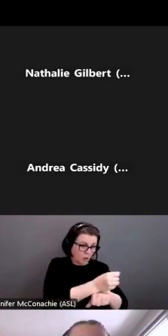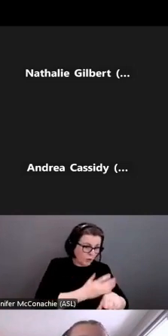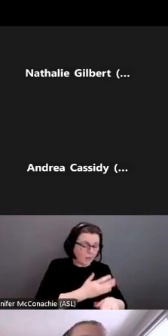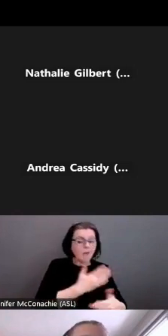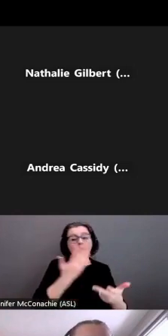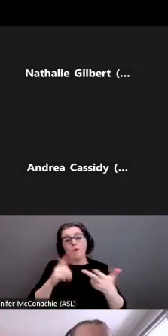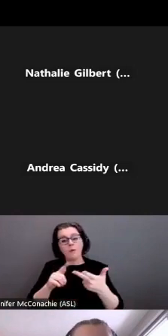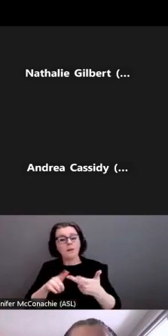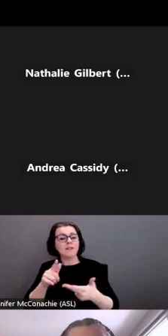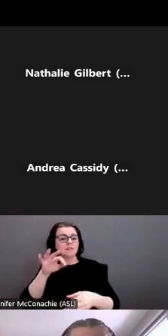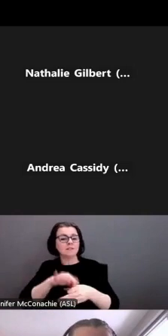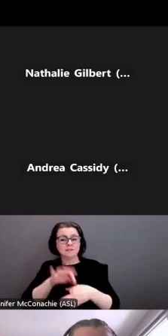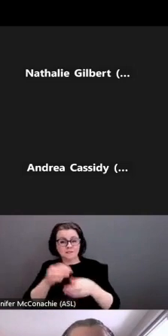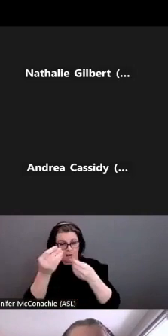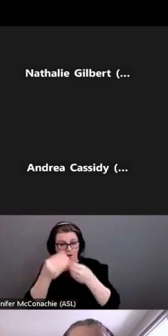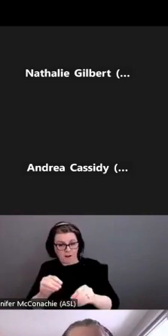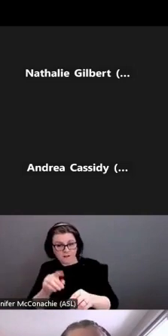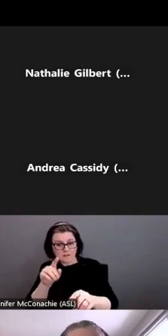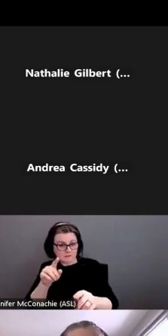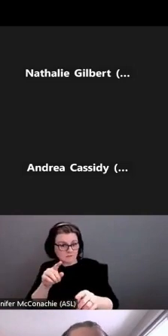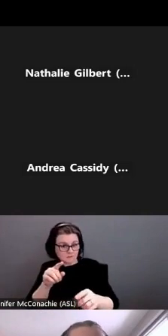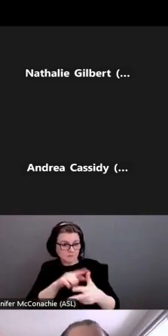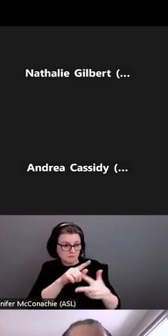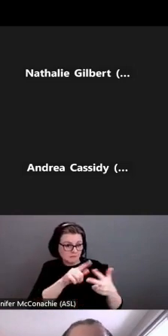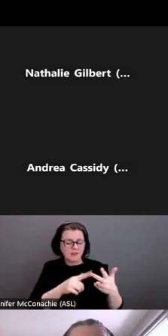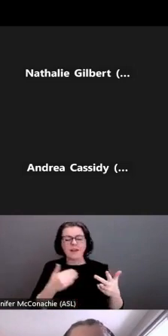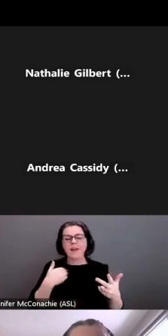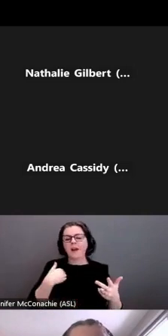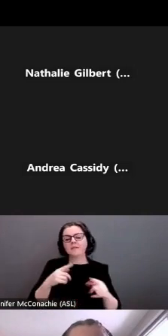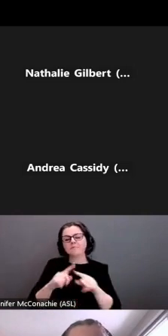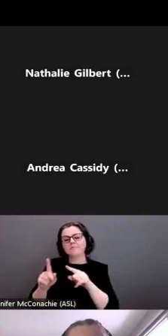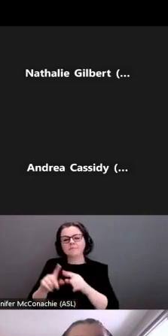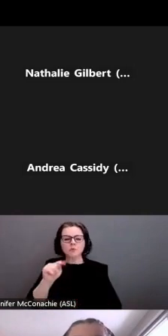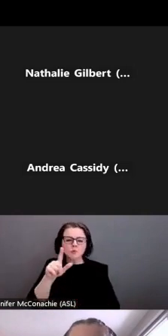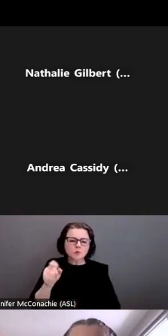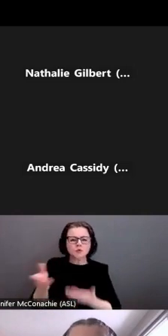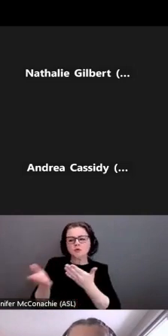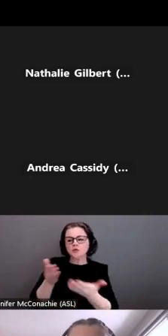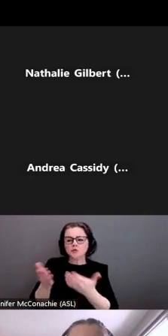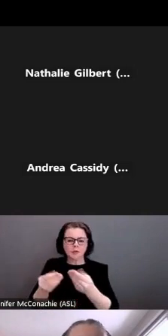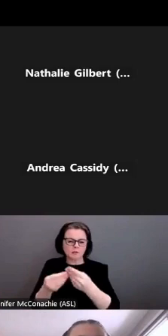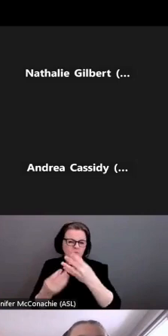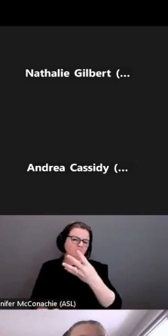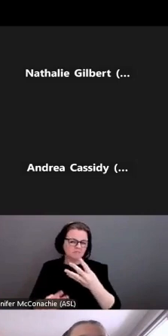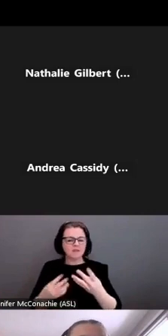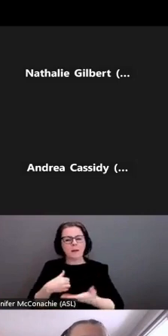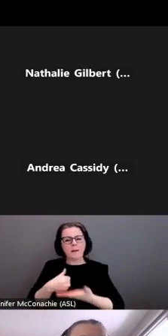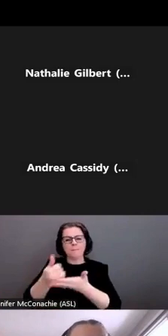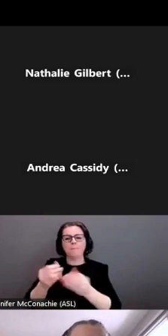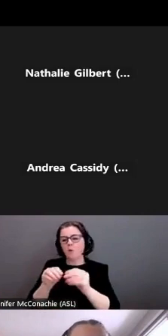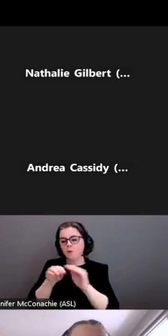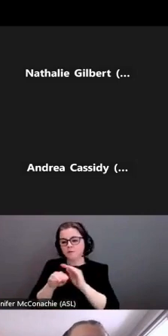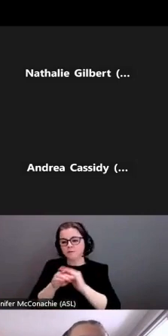services to increase accessibility to voting and with your experience. So for example, we have